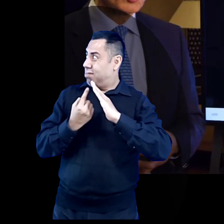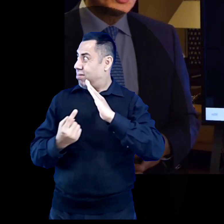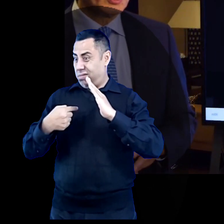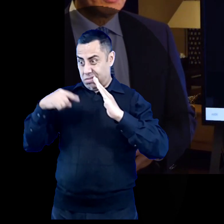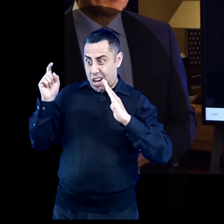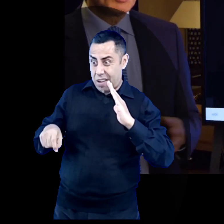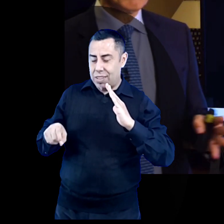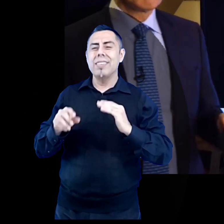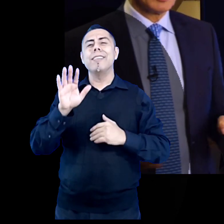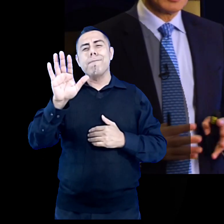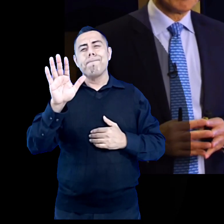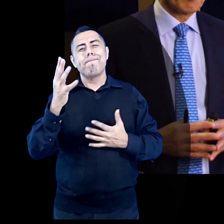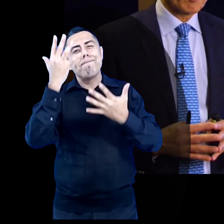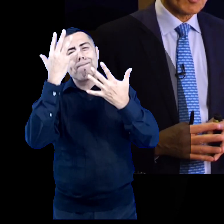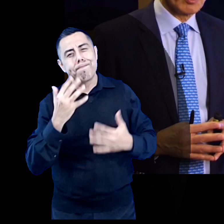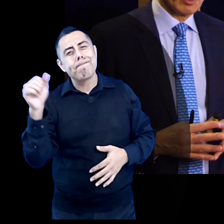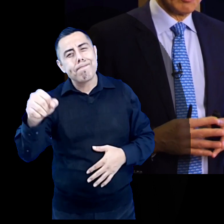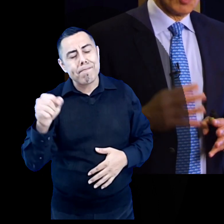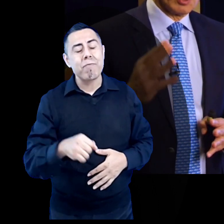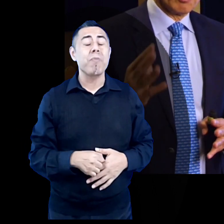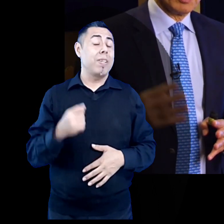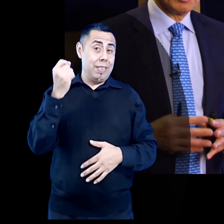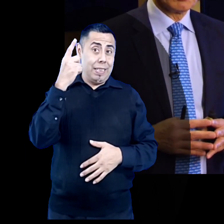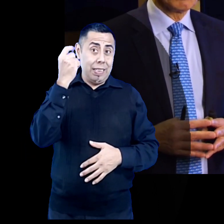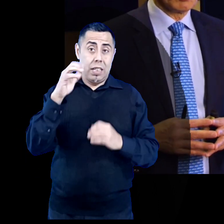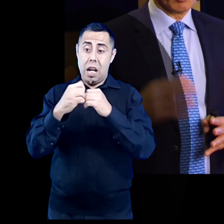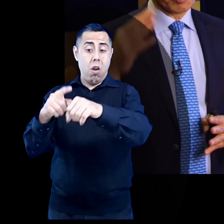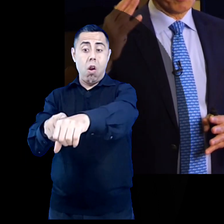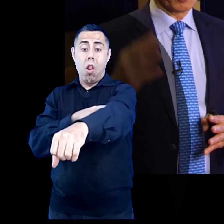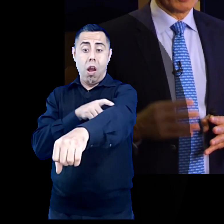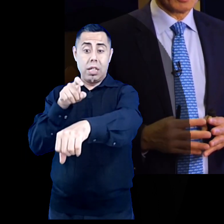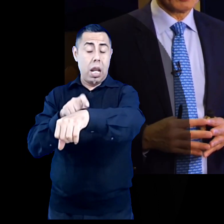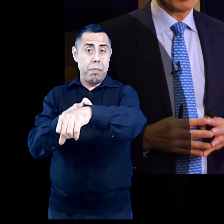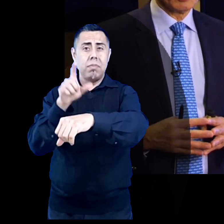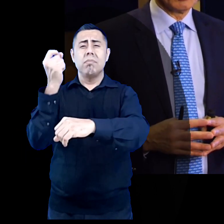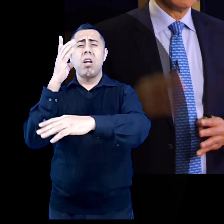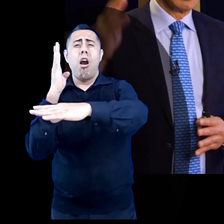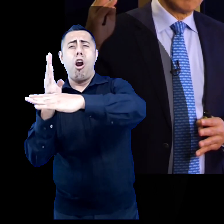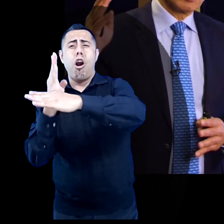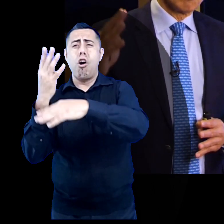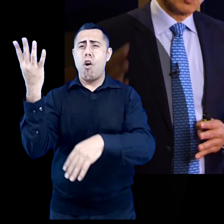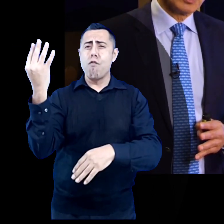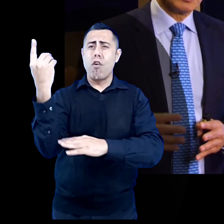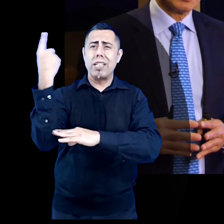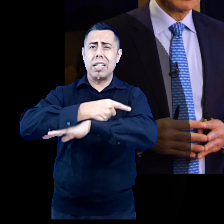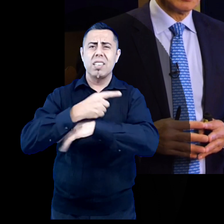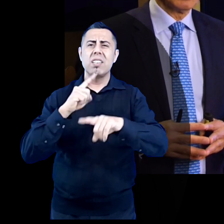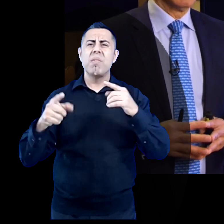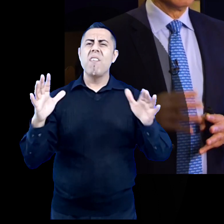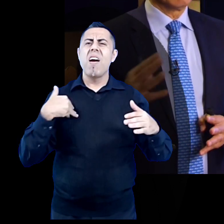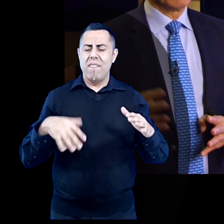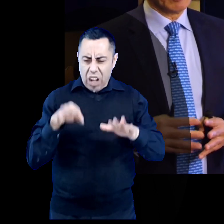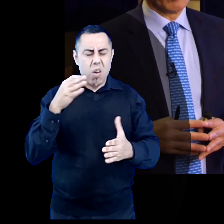And unfortunately, the period of time, while the median goes 14 days, there's evidence of 20